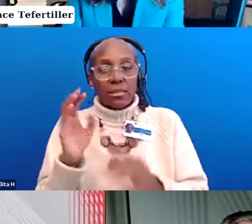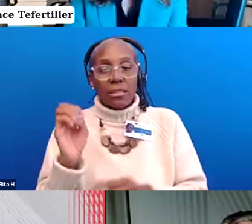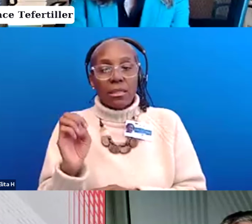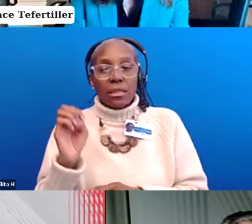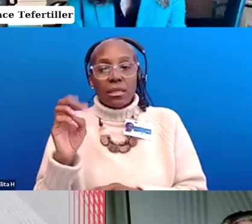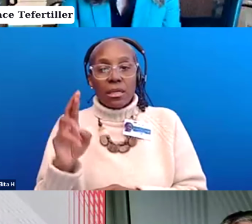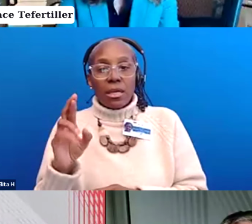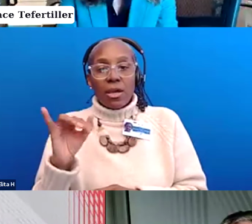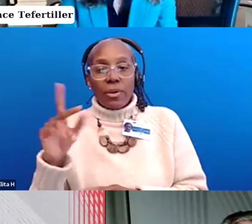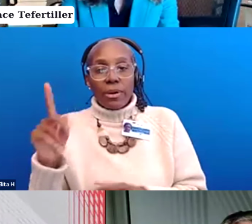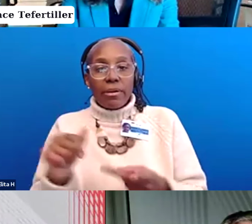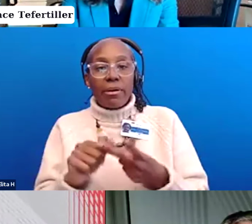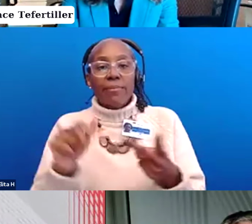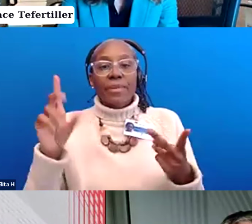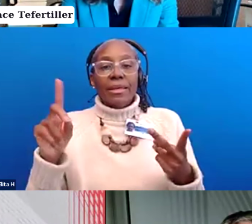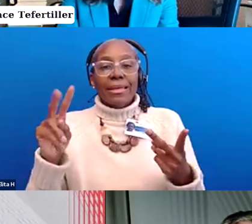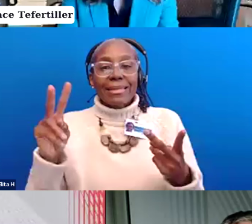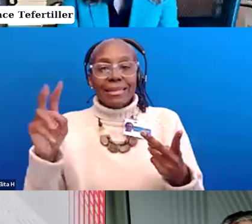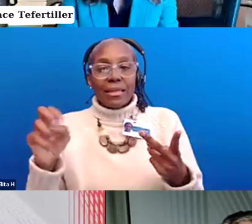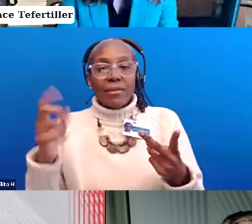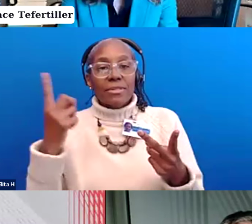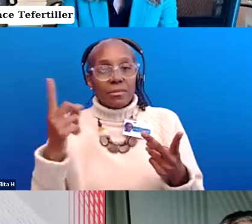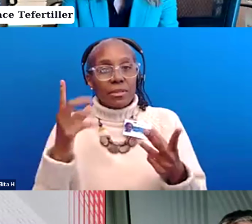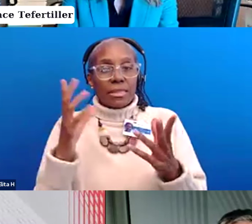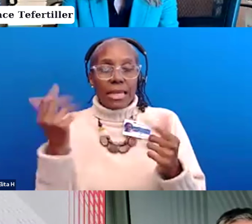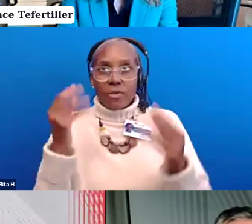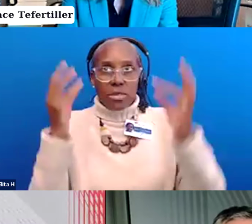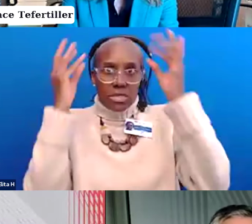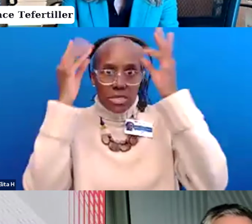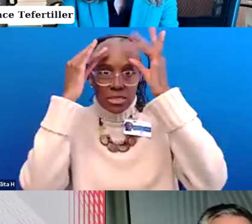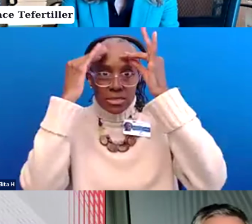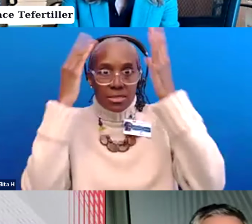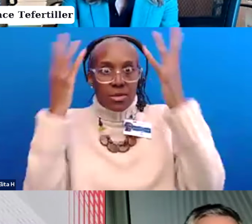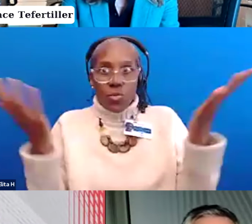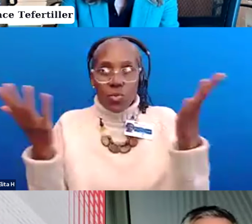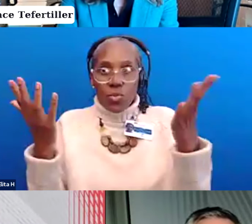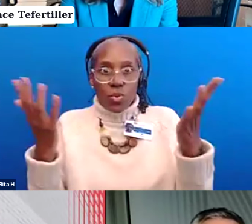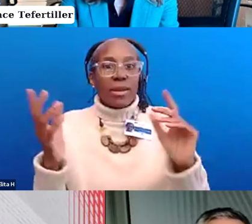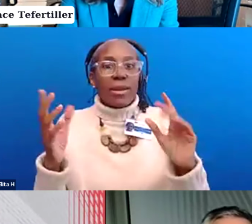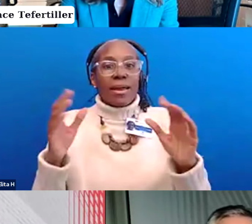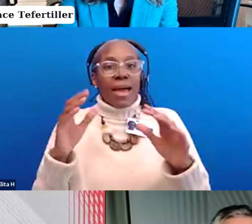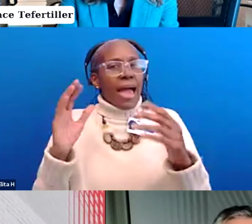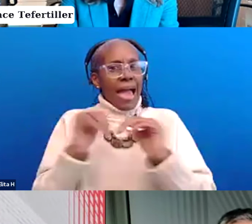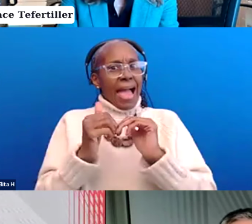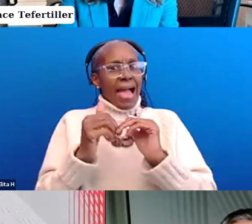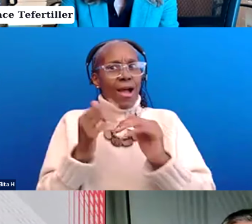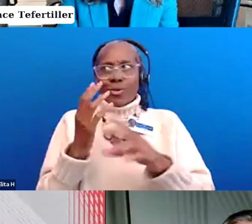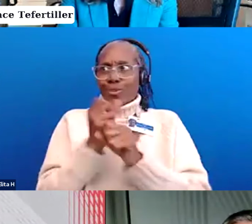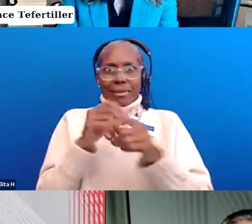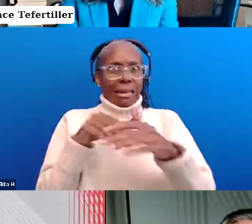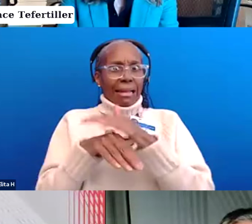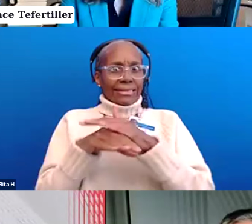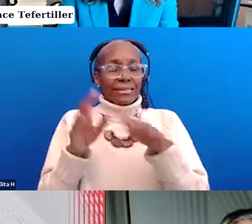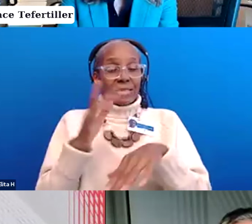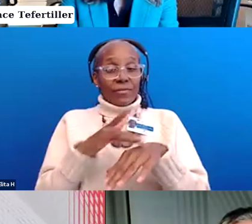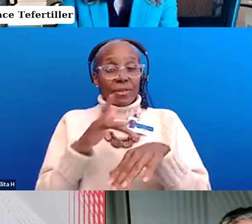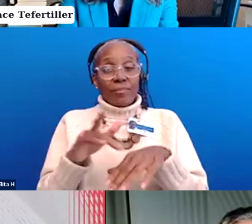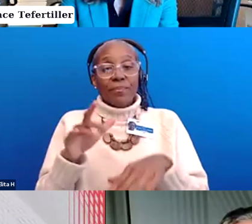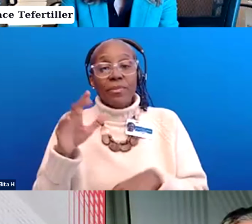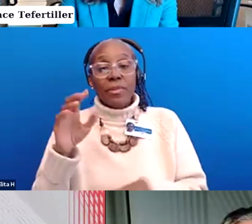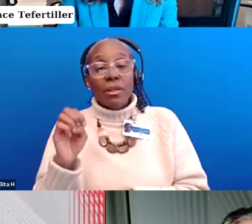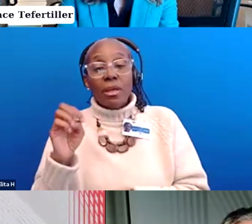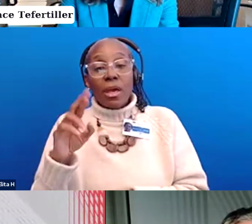and with Dave, and to talk about something that I think is on everyone's minds, and that's access and availability. So maybe, Erika, we can